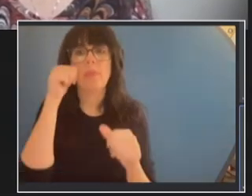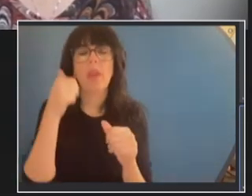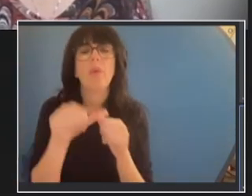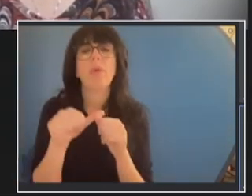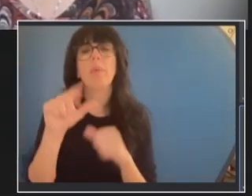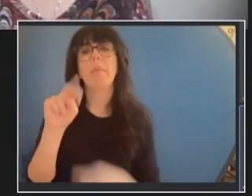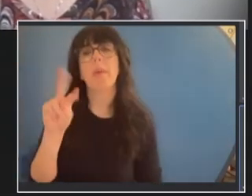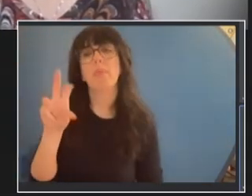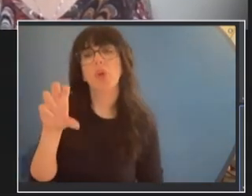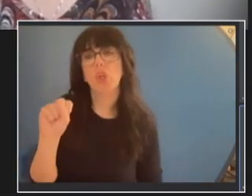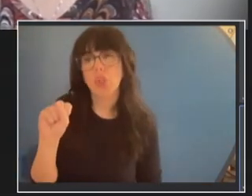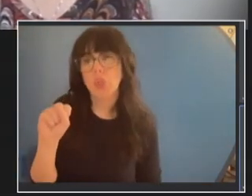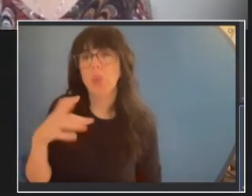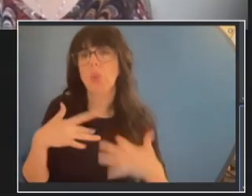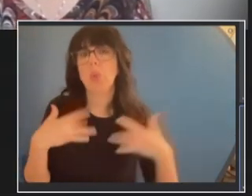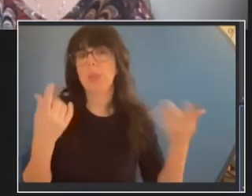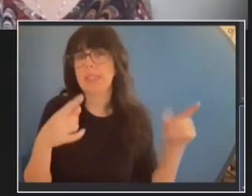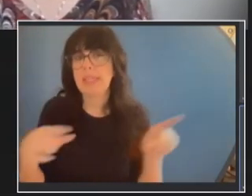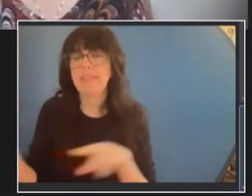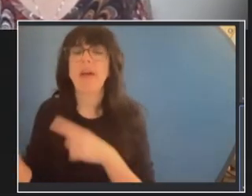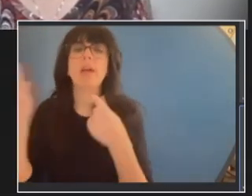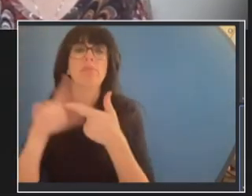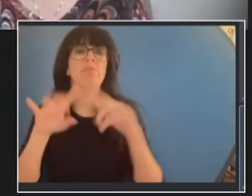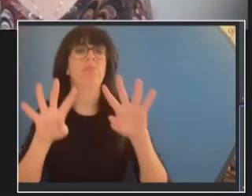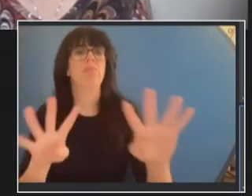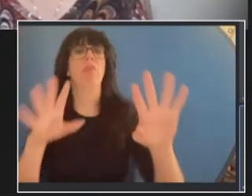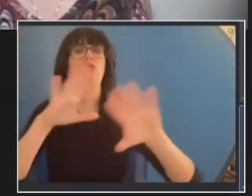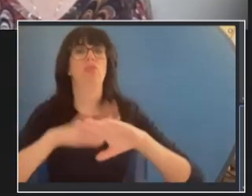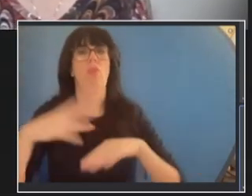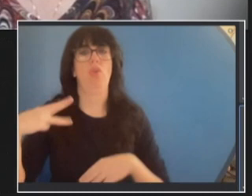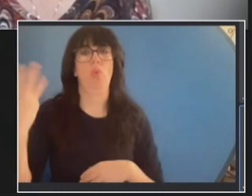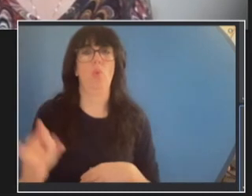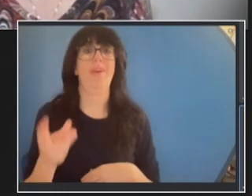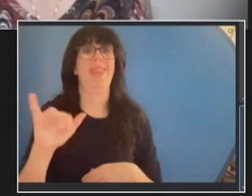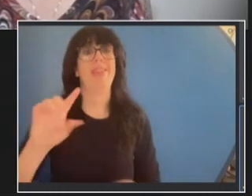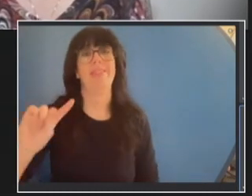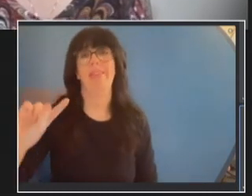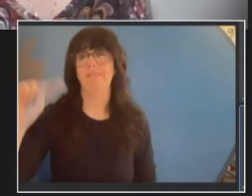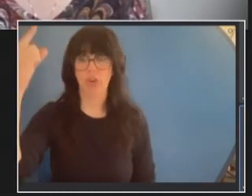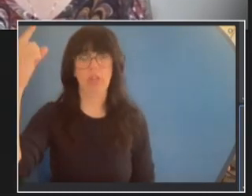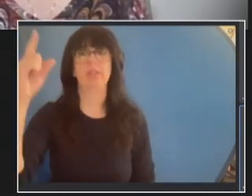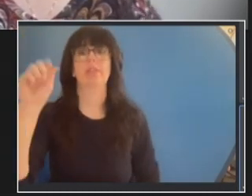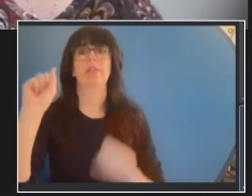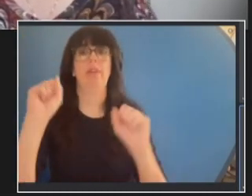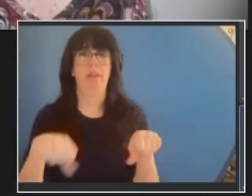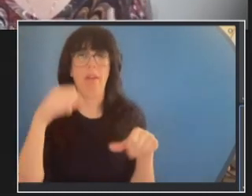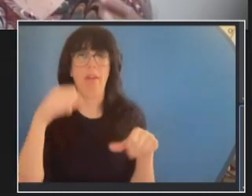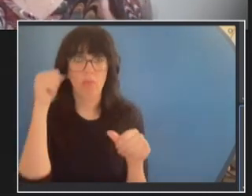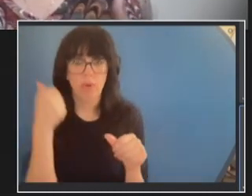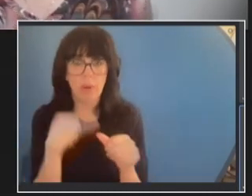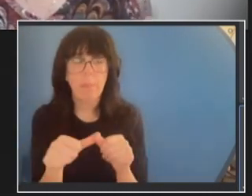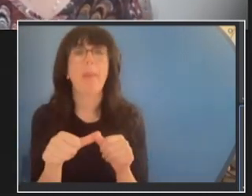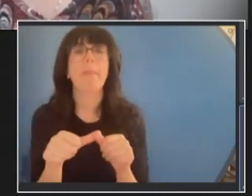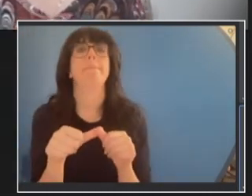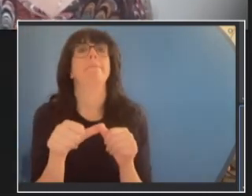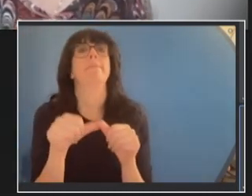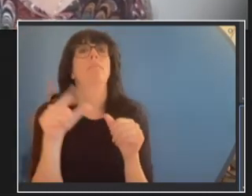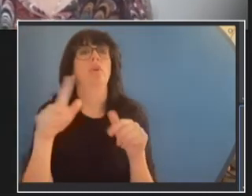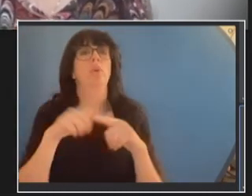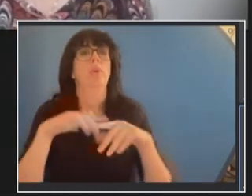March on Washington is really the first news event that I can remember being televised, other